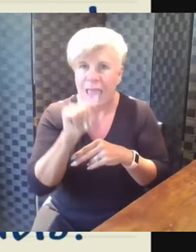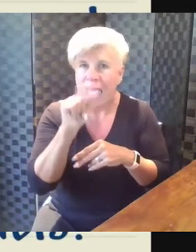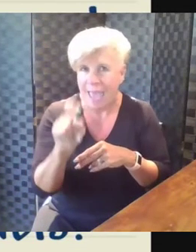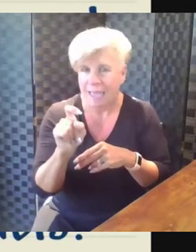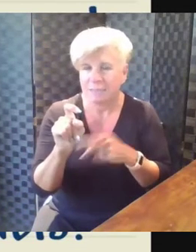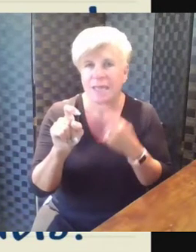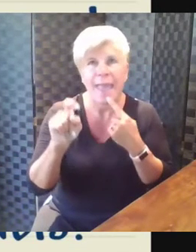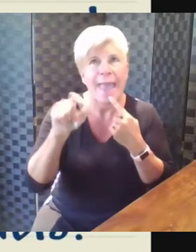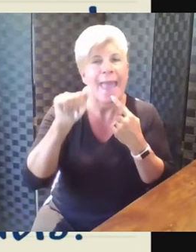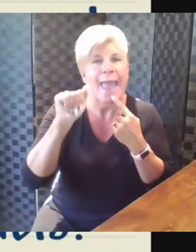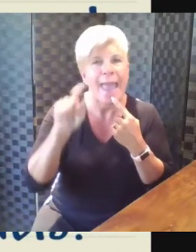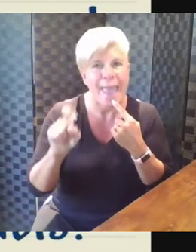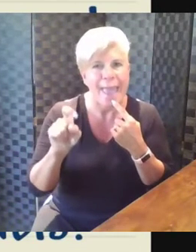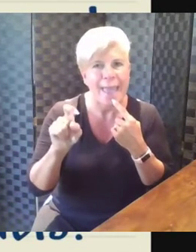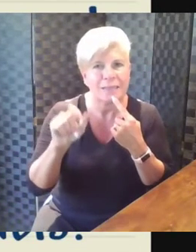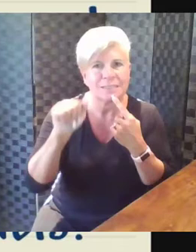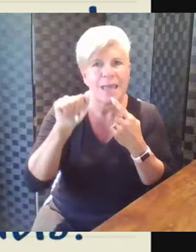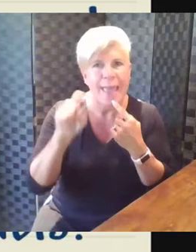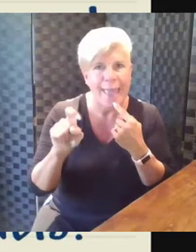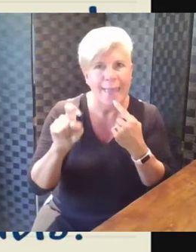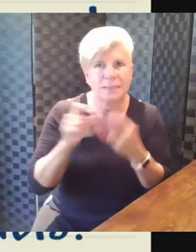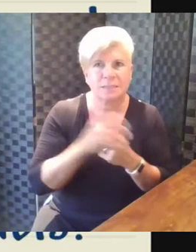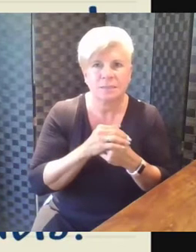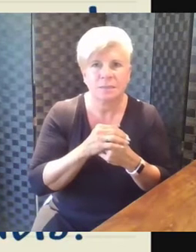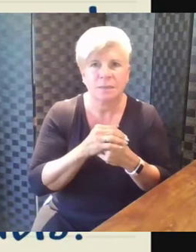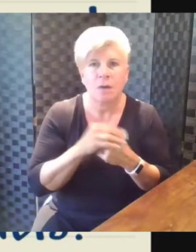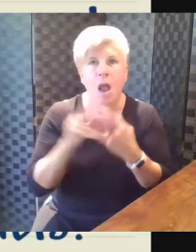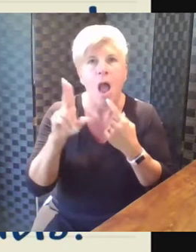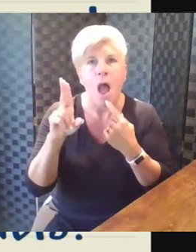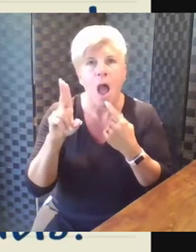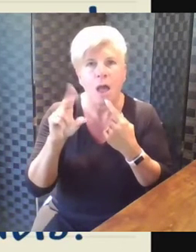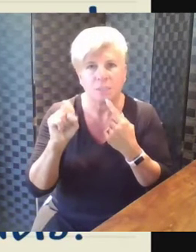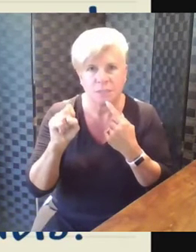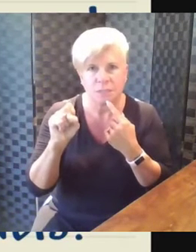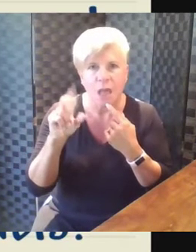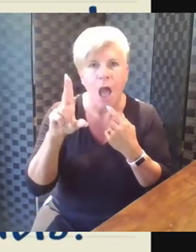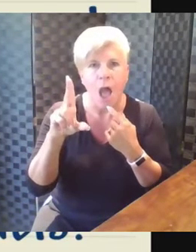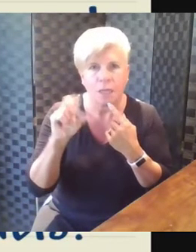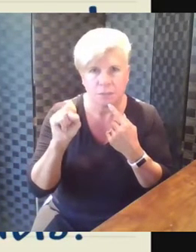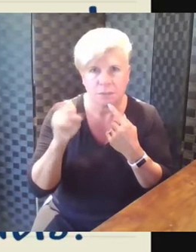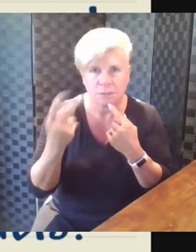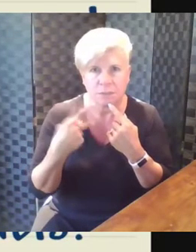an axe or us.